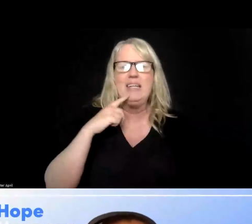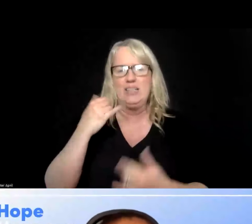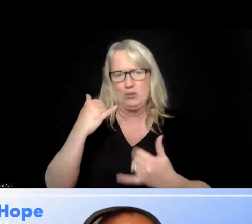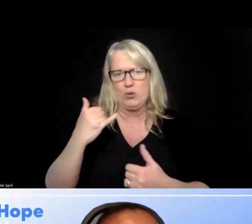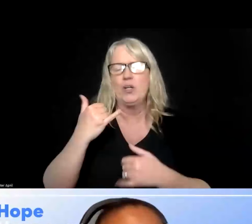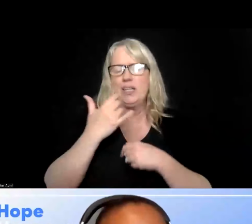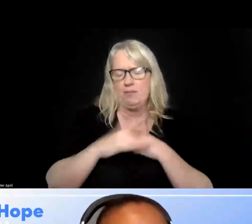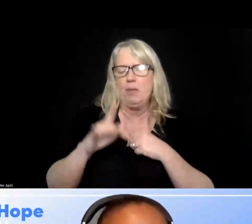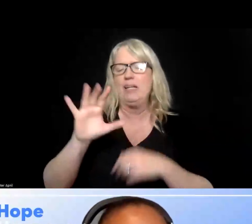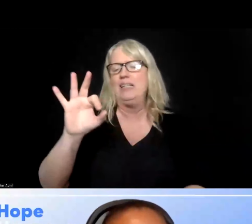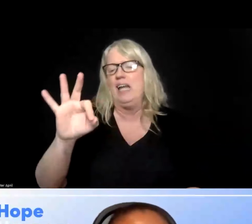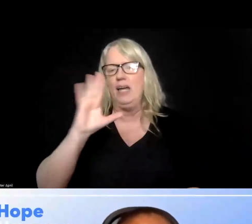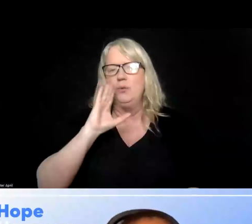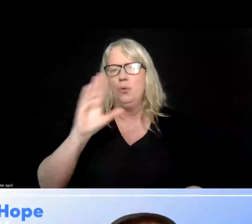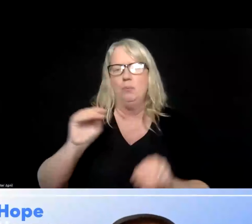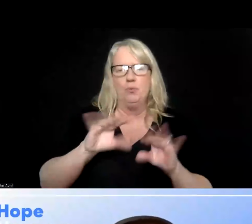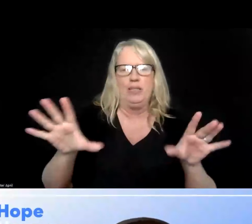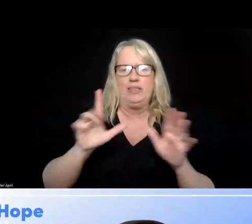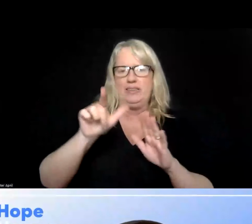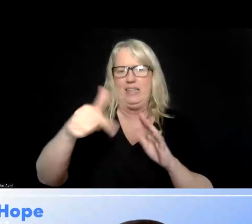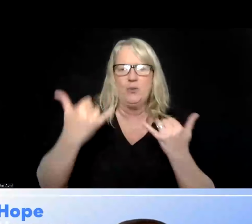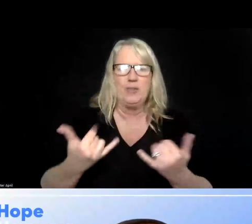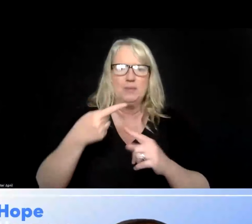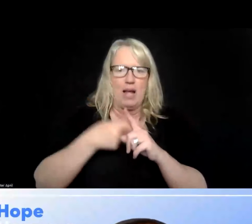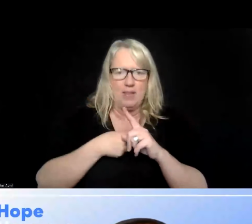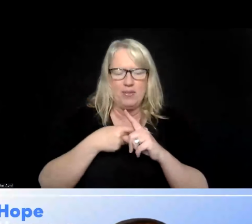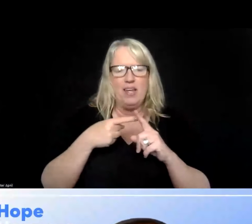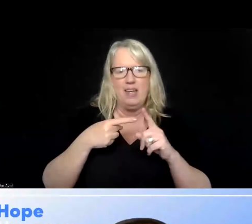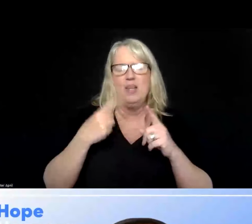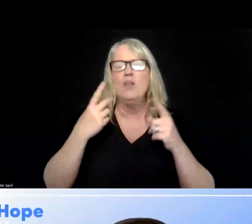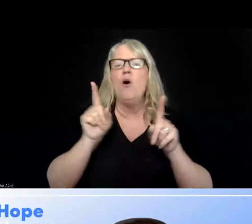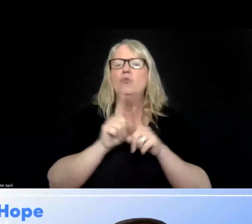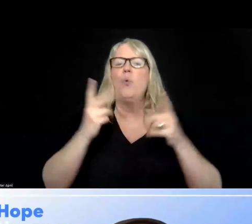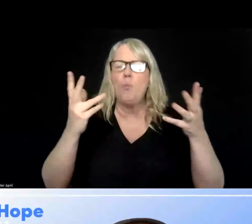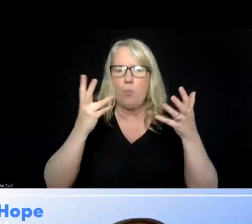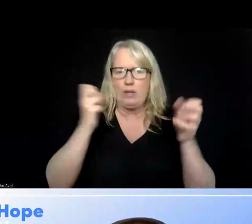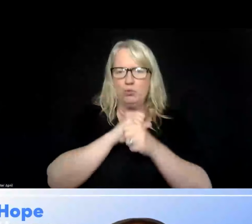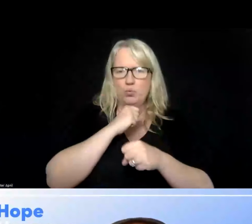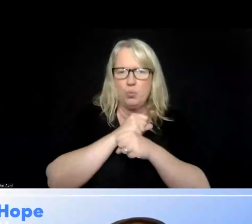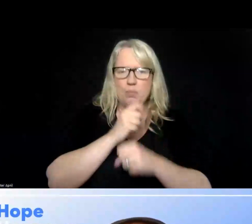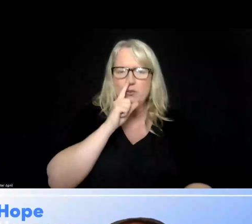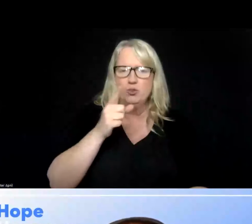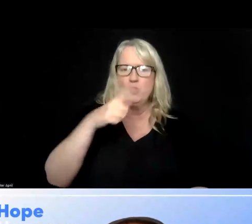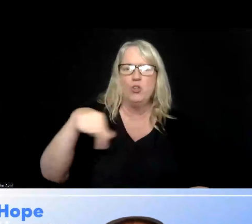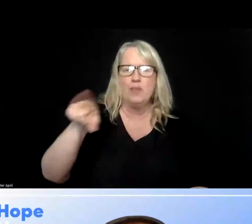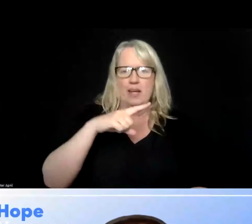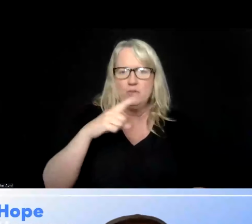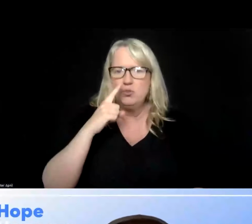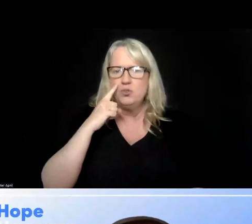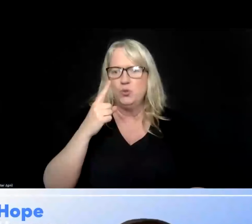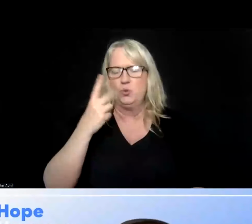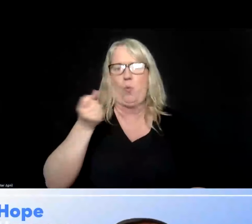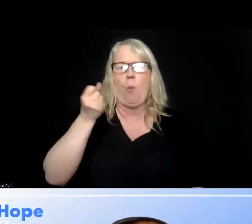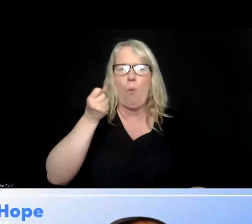be released later this month. And then just want to also make sure that you keep a hold for next